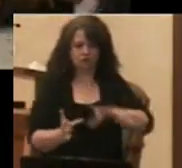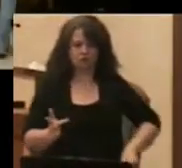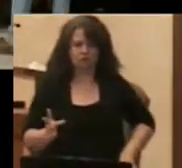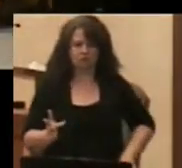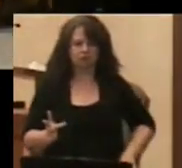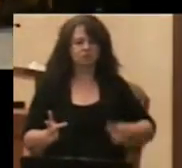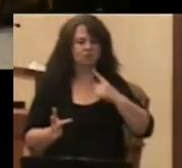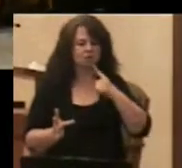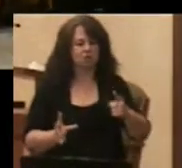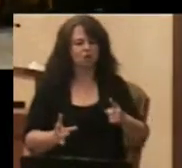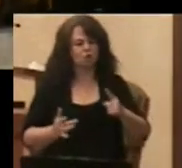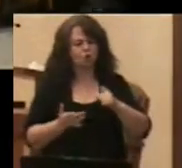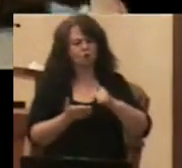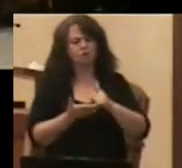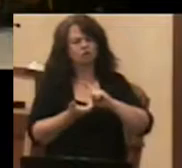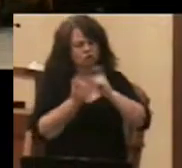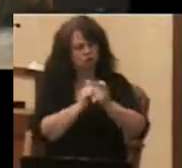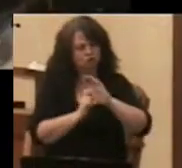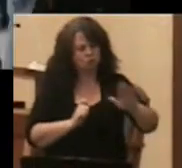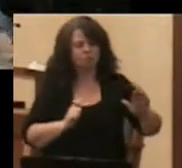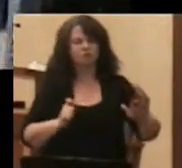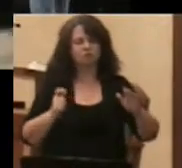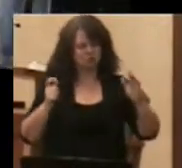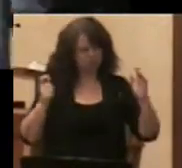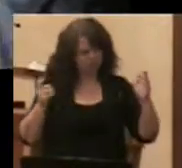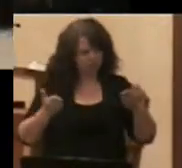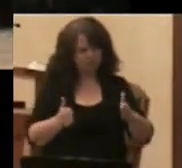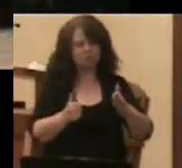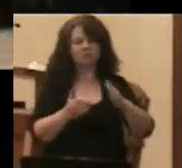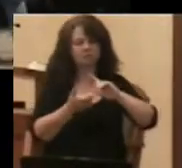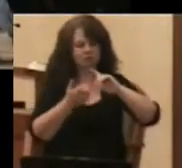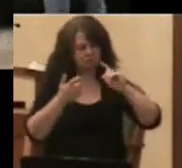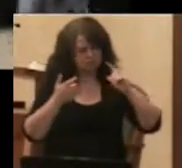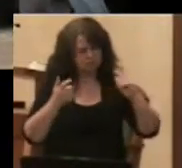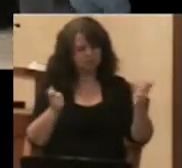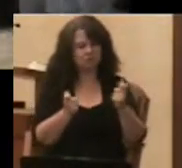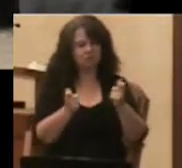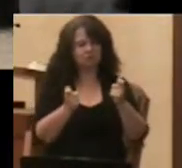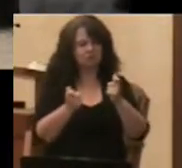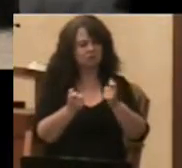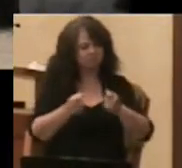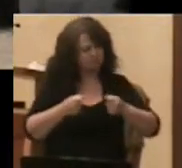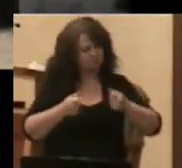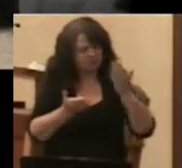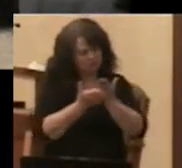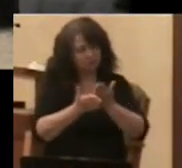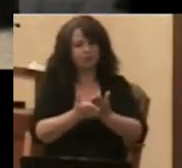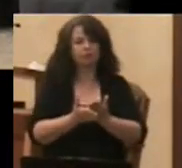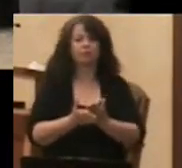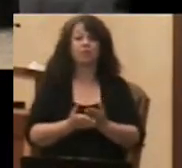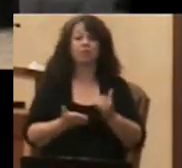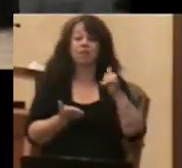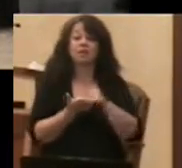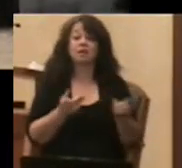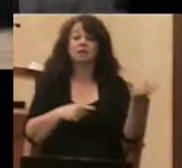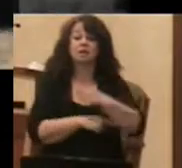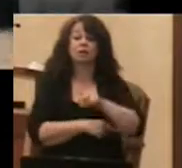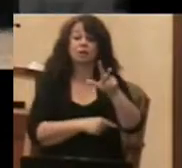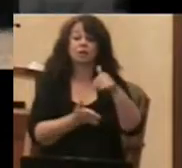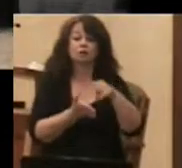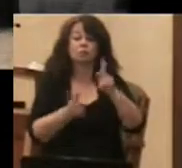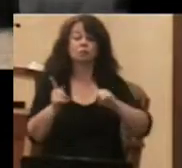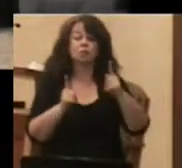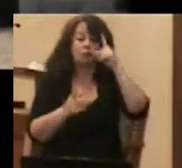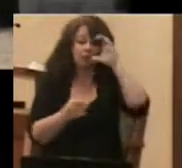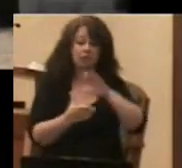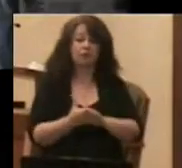their sins and trust in Jesus. That day, 3,000 people believed what he said and became followers